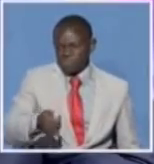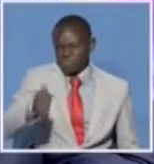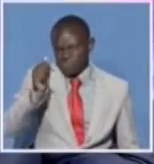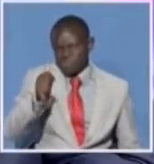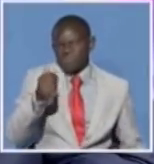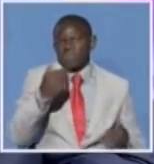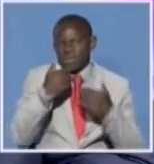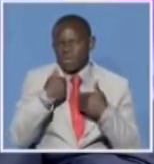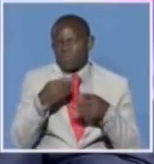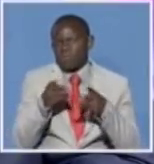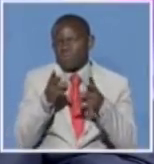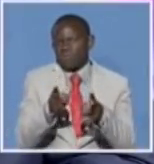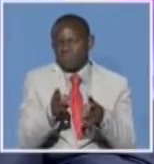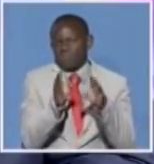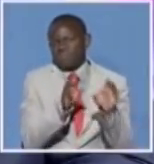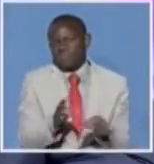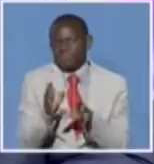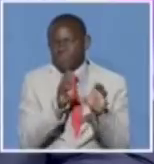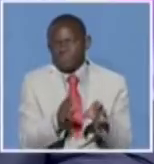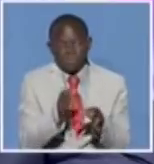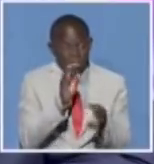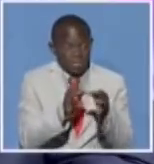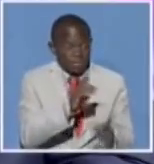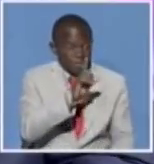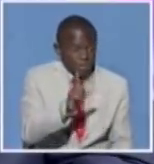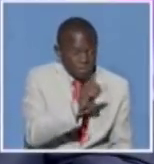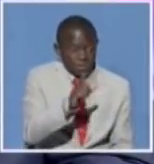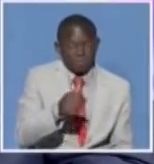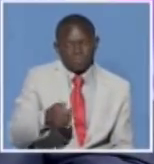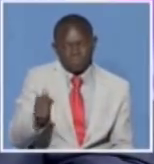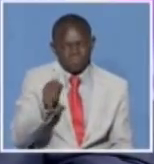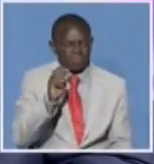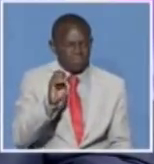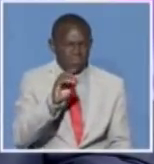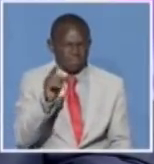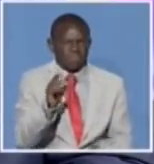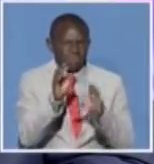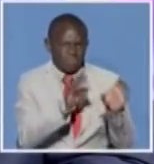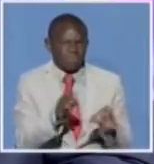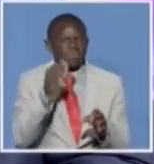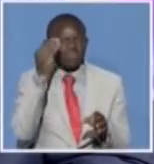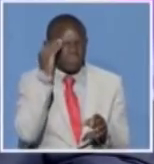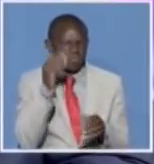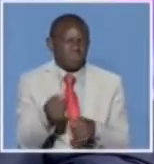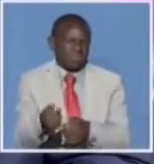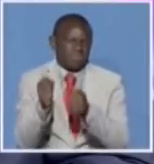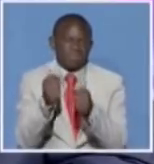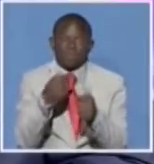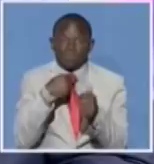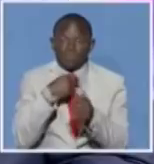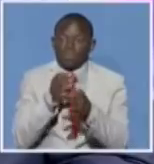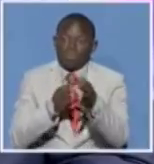if such a situation had actually occurred. I wouldn't go into those specific areas. Once